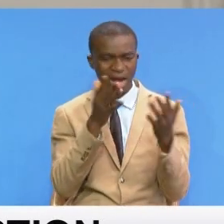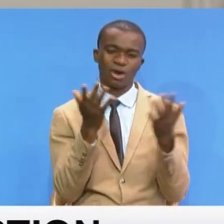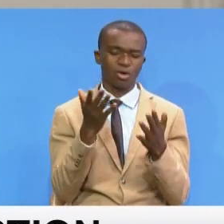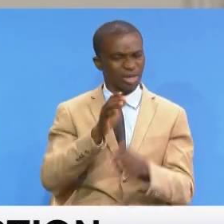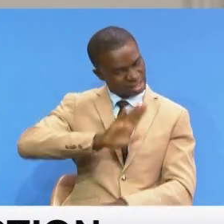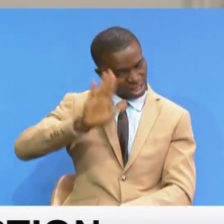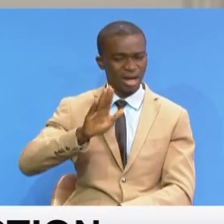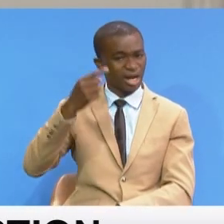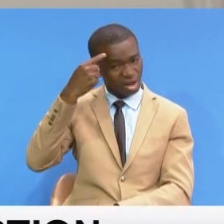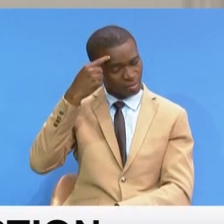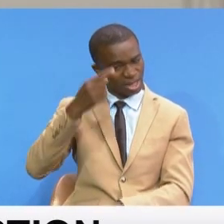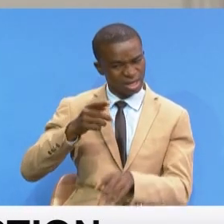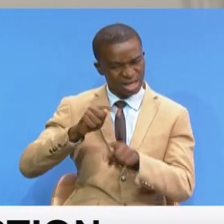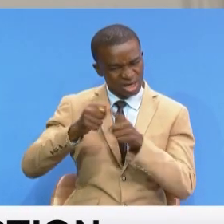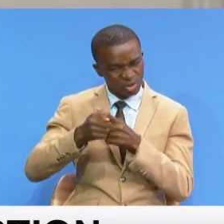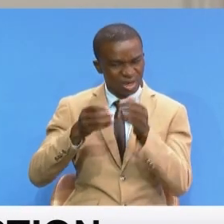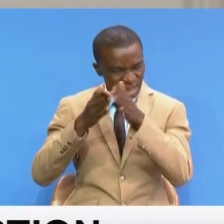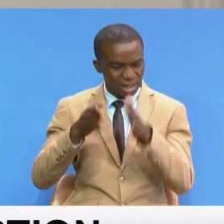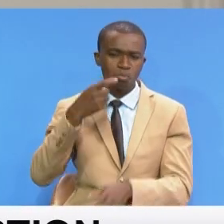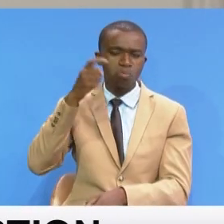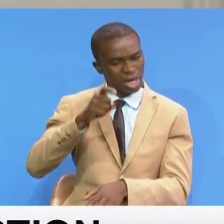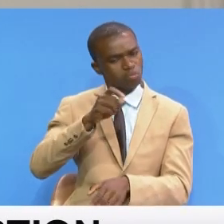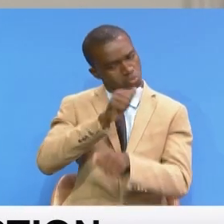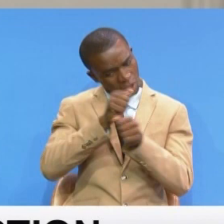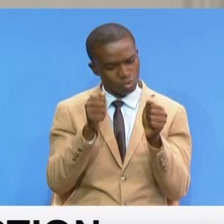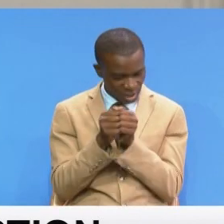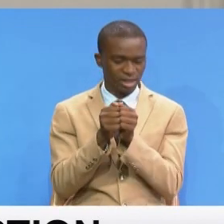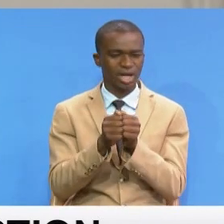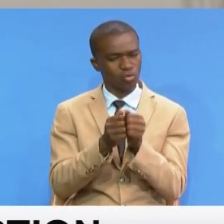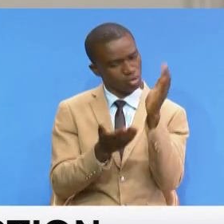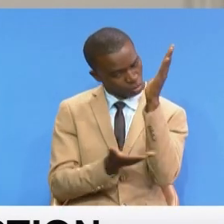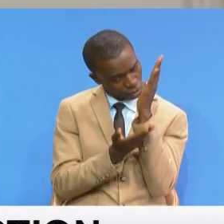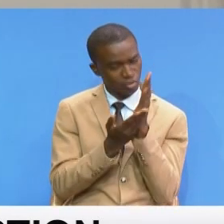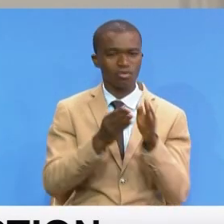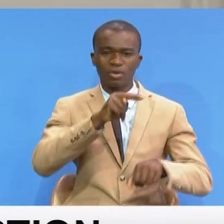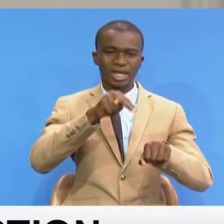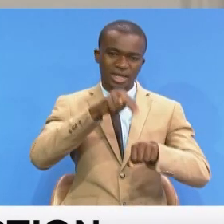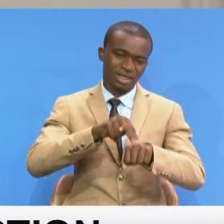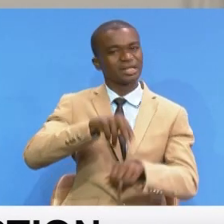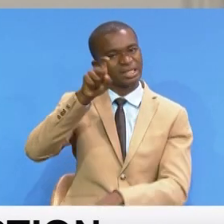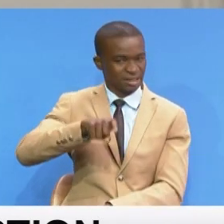other on issues affecting the nation. In a healthy partnership, healthy relationship,